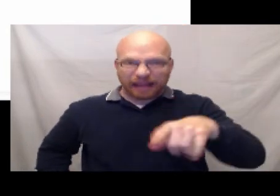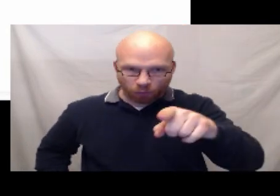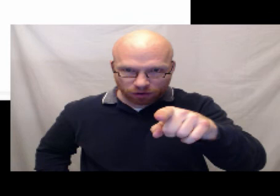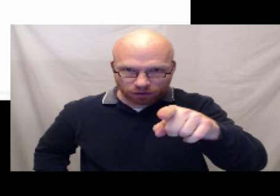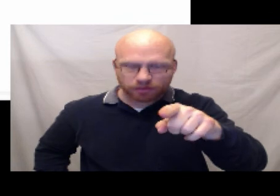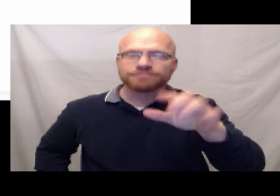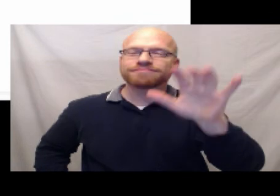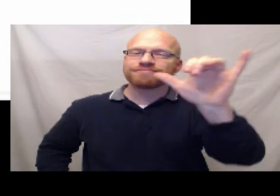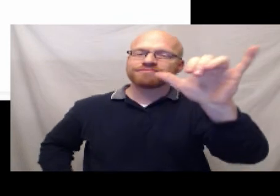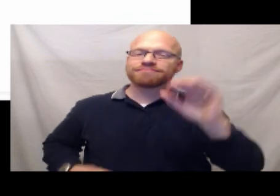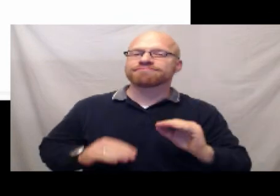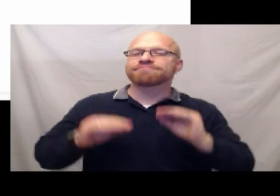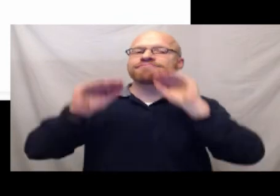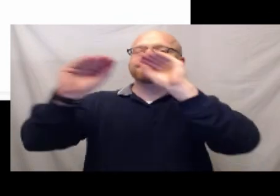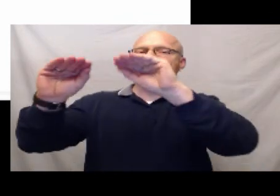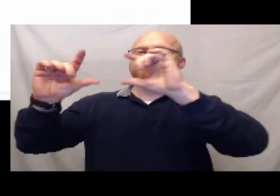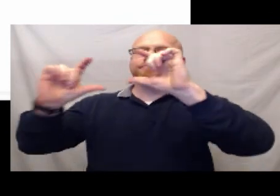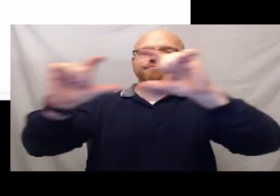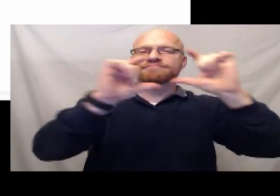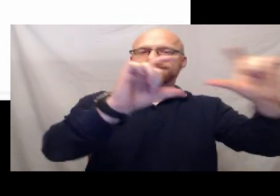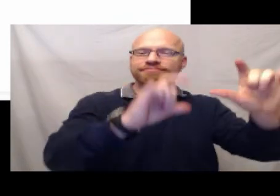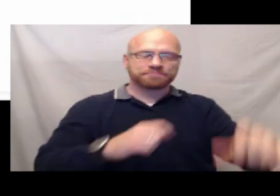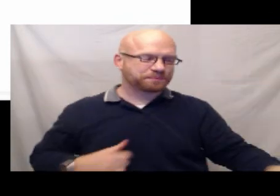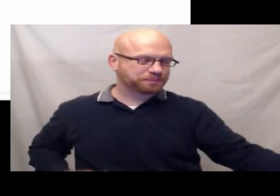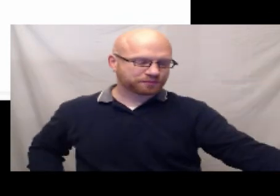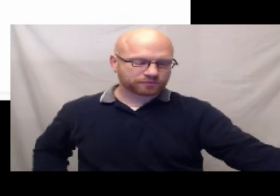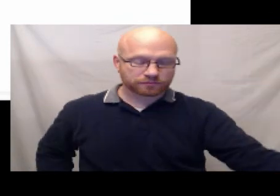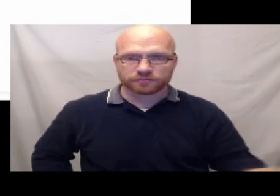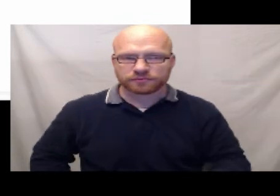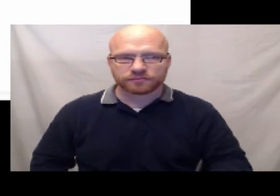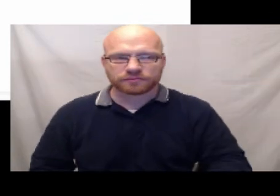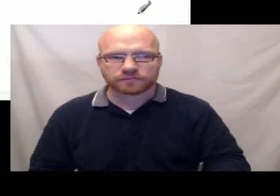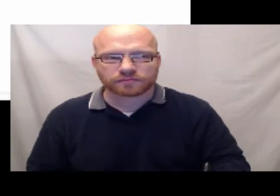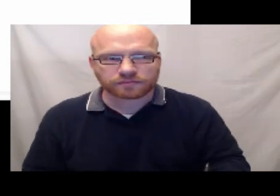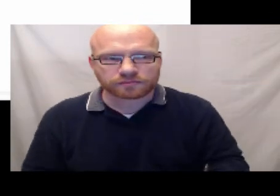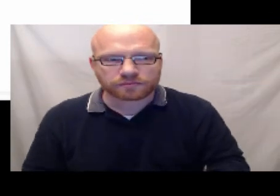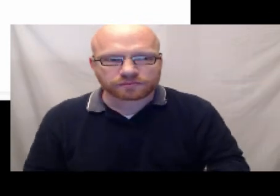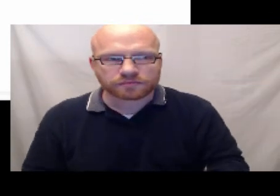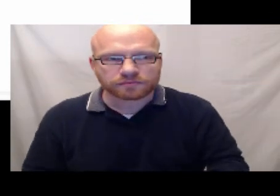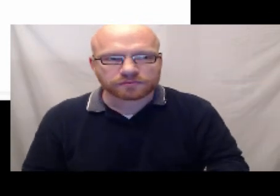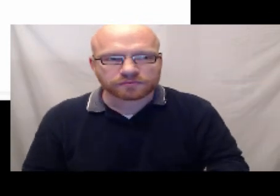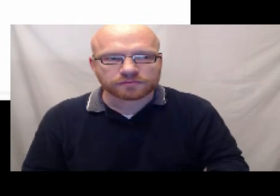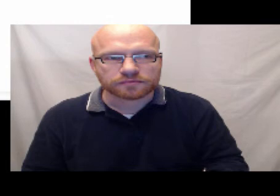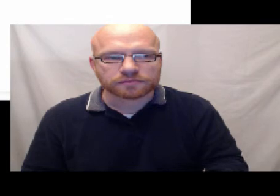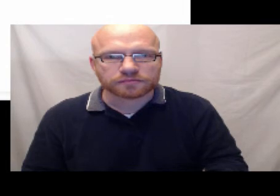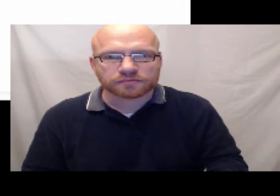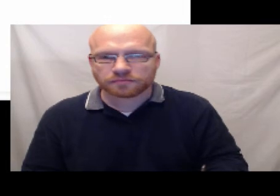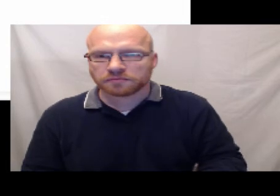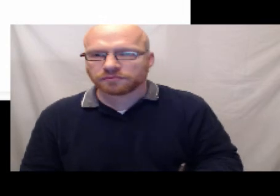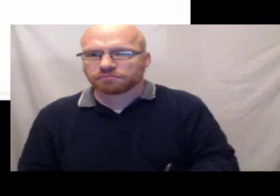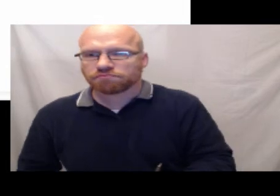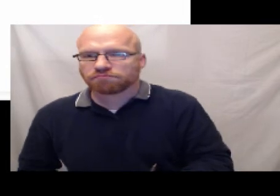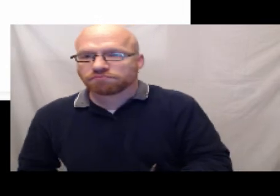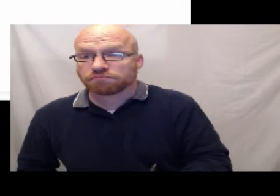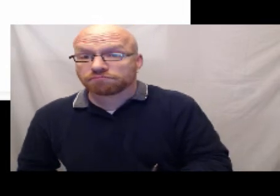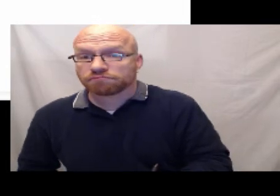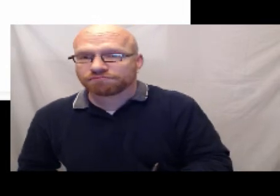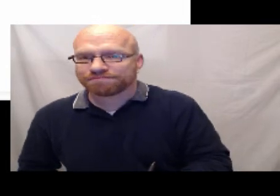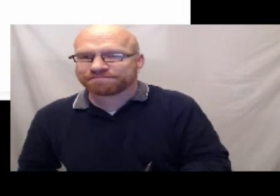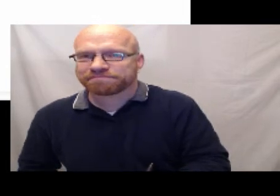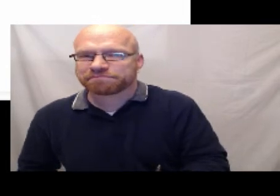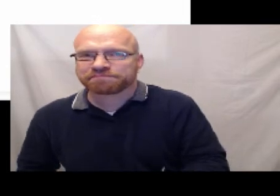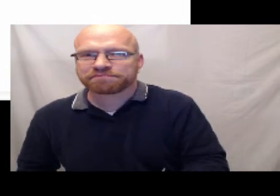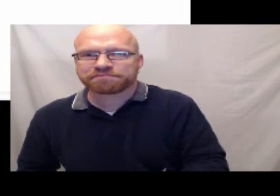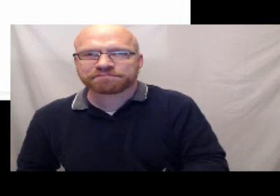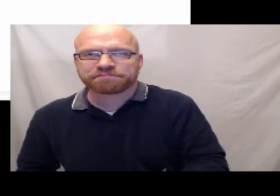I need that one. So those two numbers, positive 3 and negative 8, we're going to put in for our factors, for our